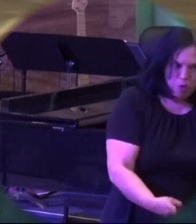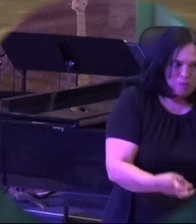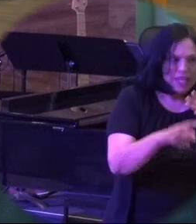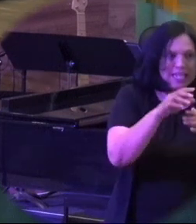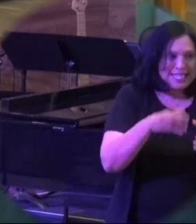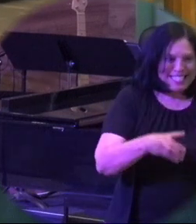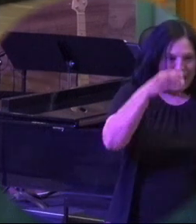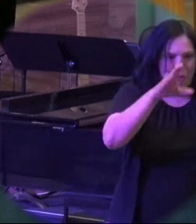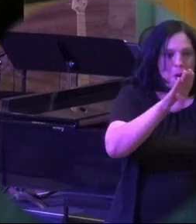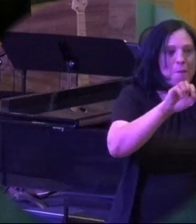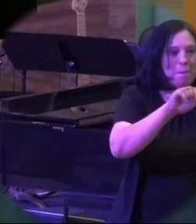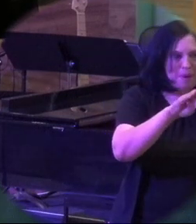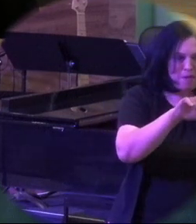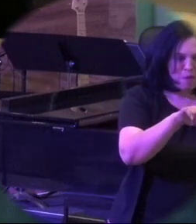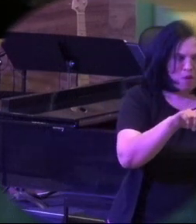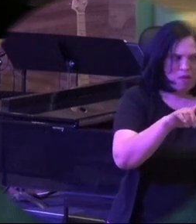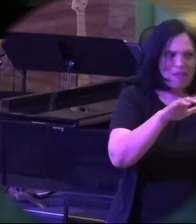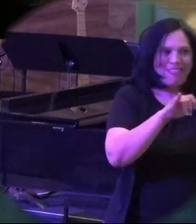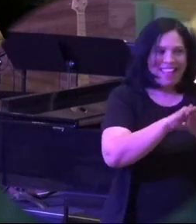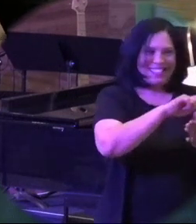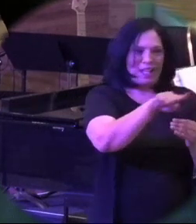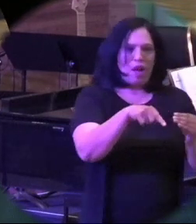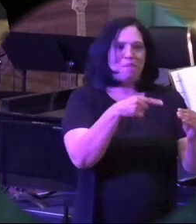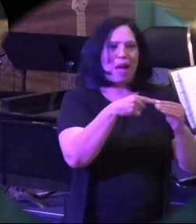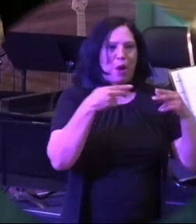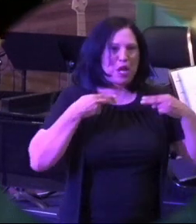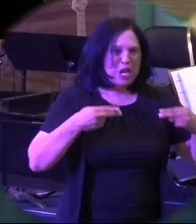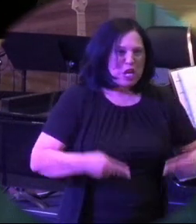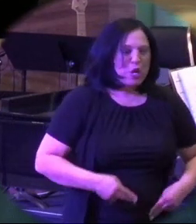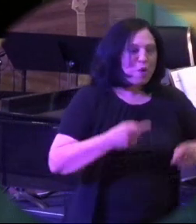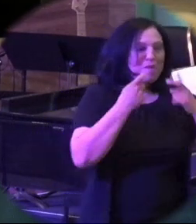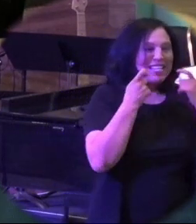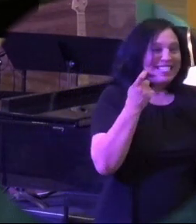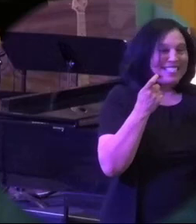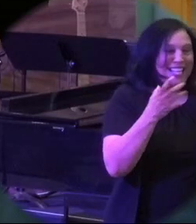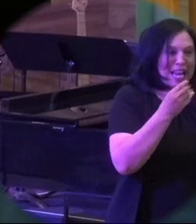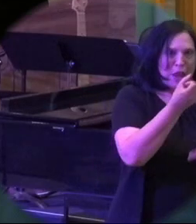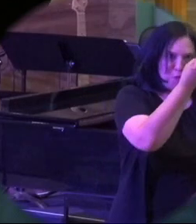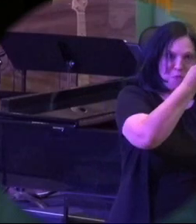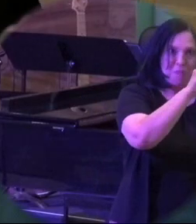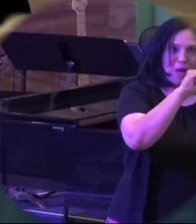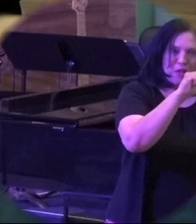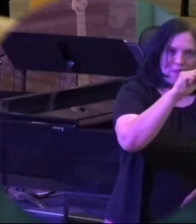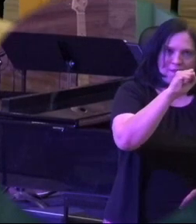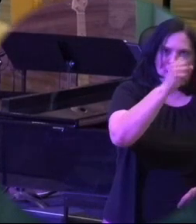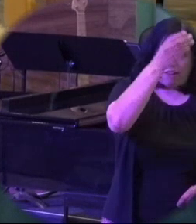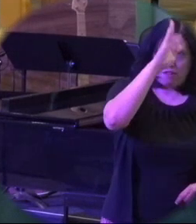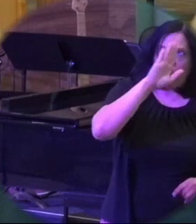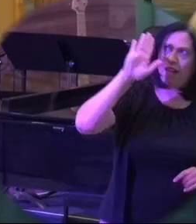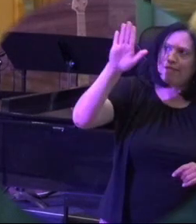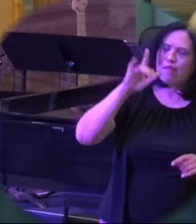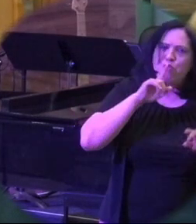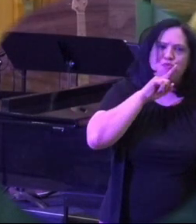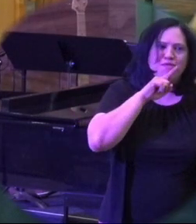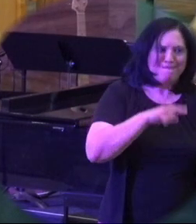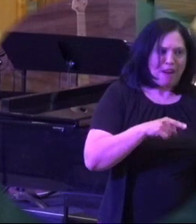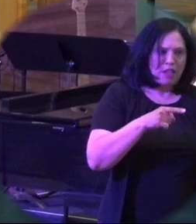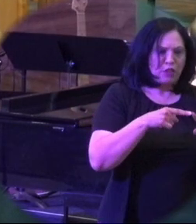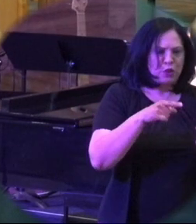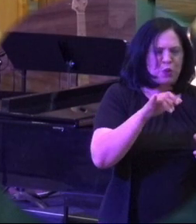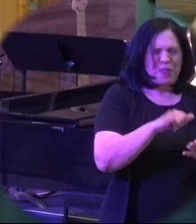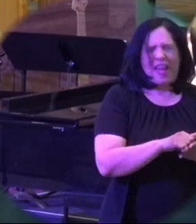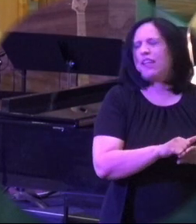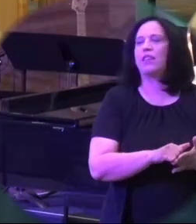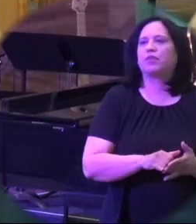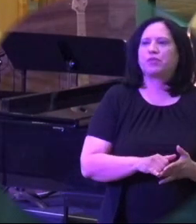is all about human sin and rebellion and God's response to it. So, the first sin of these Babylonian builders